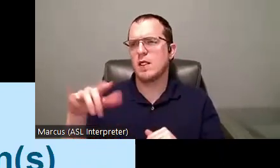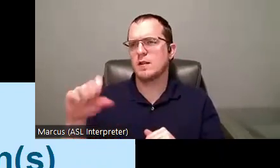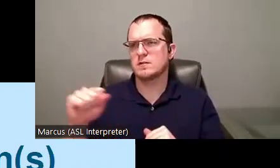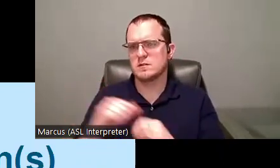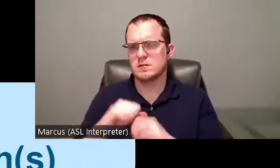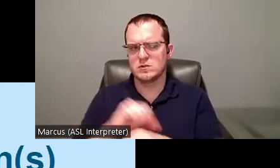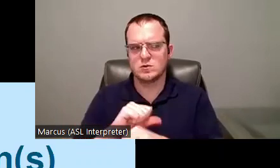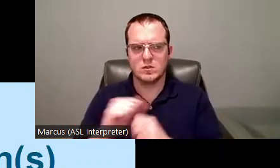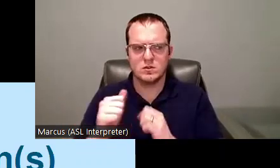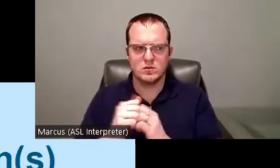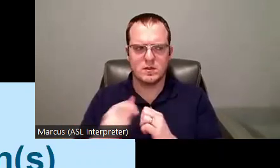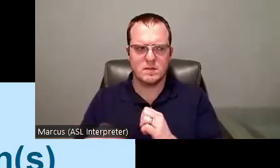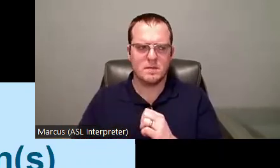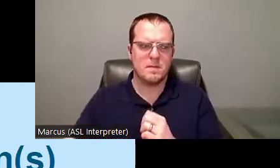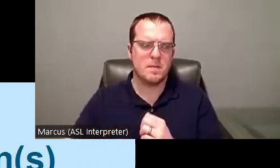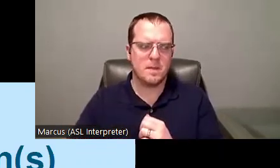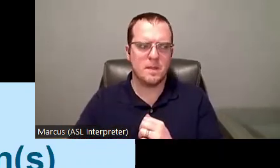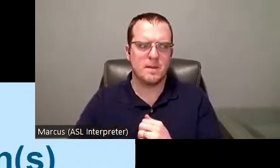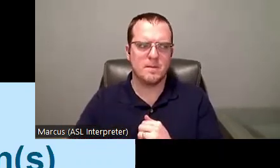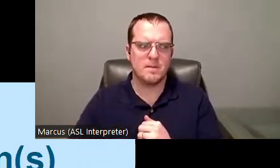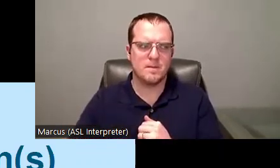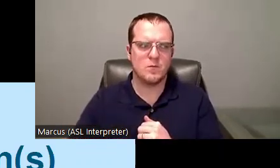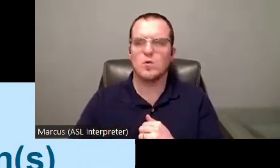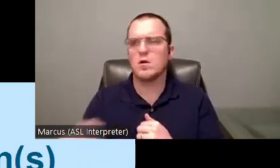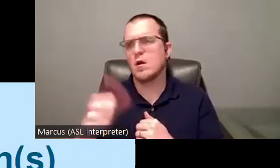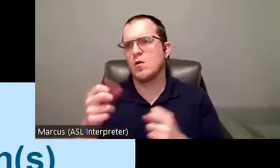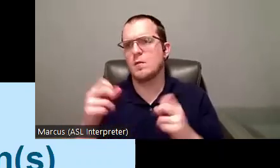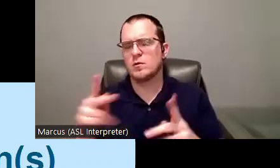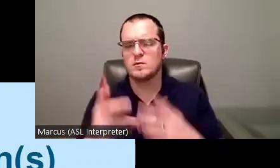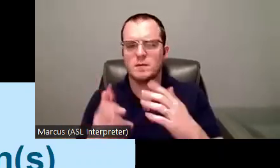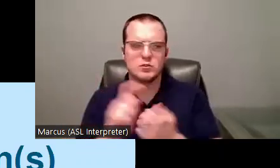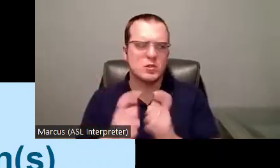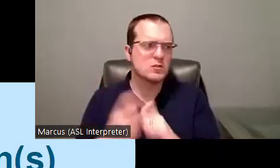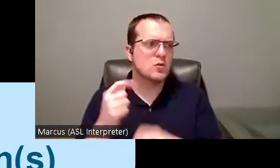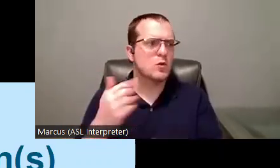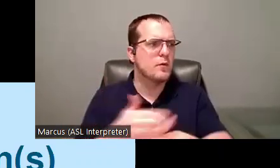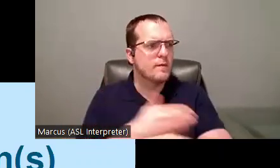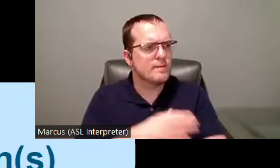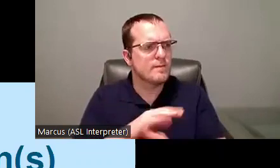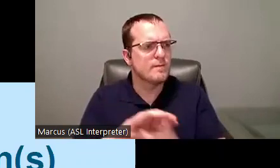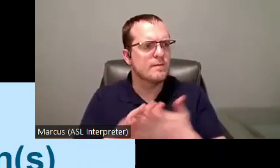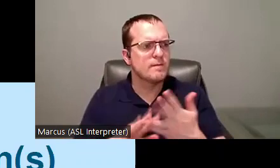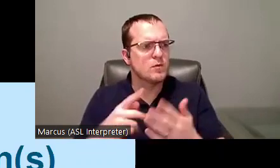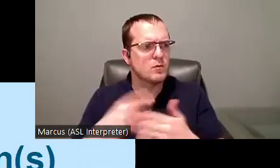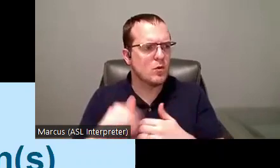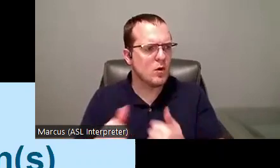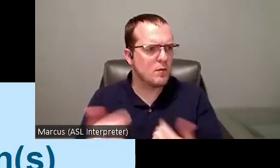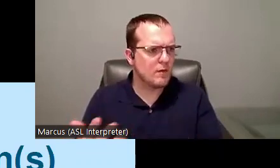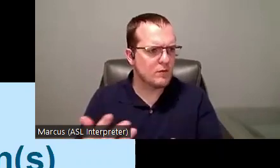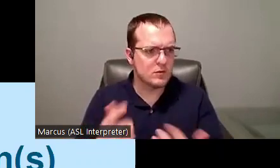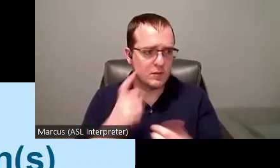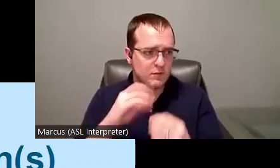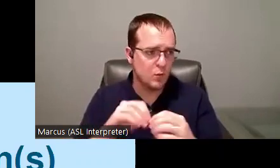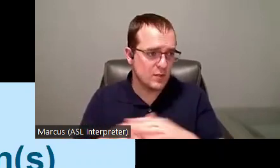yeah, sorry. I was just going to say opportunities to sort of change or improve the program offering, or to make it more accessible if there's